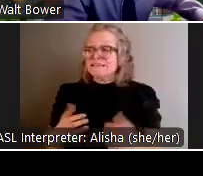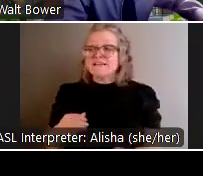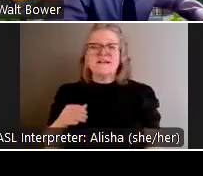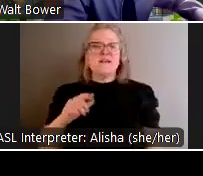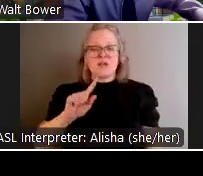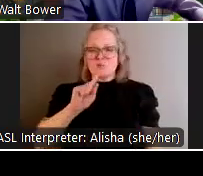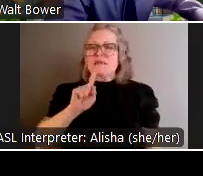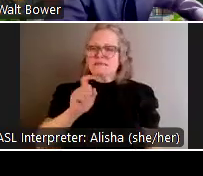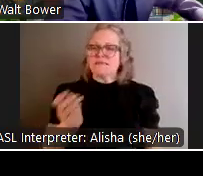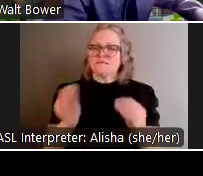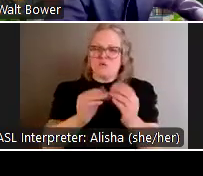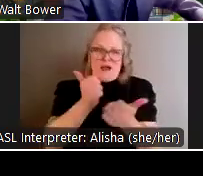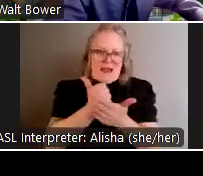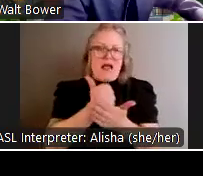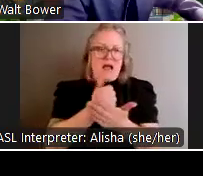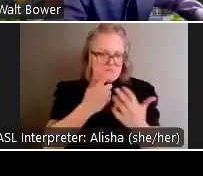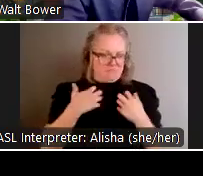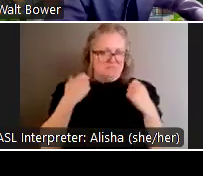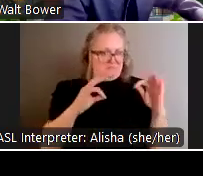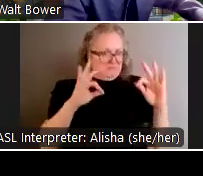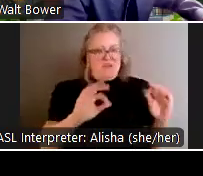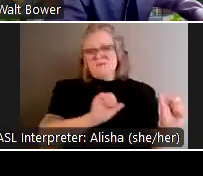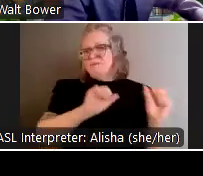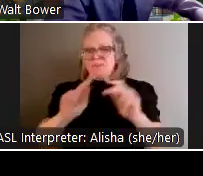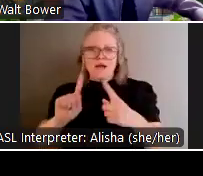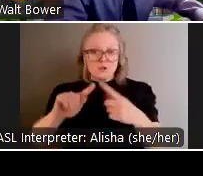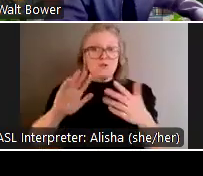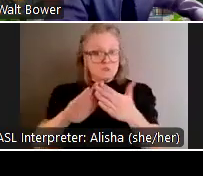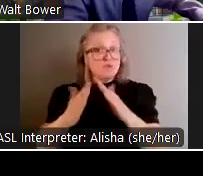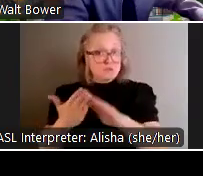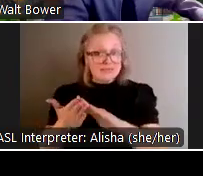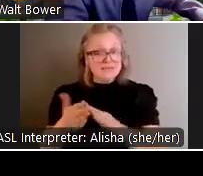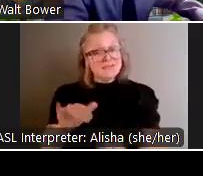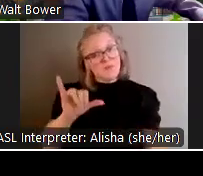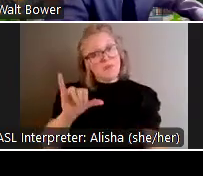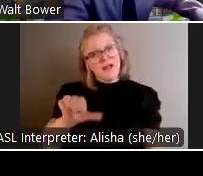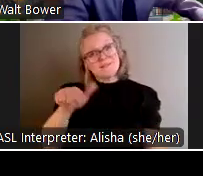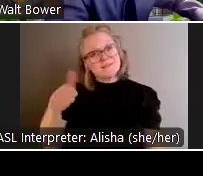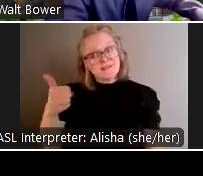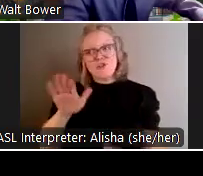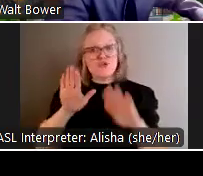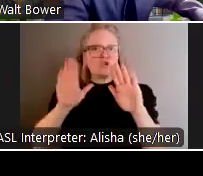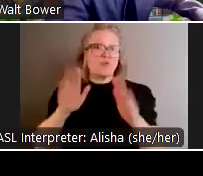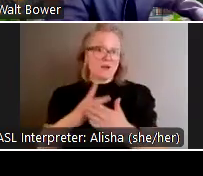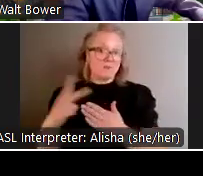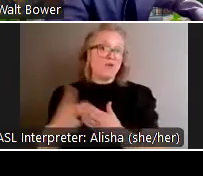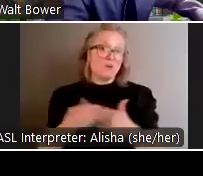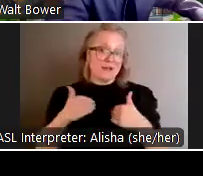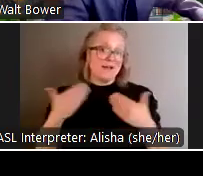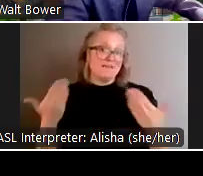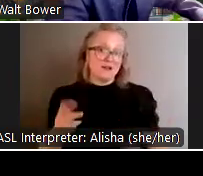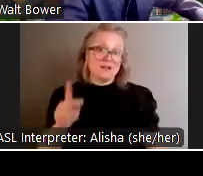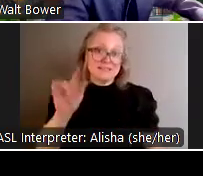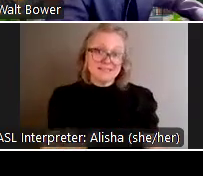need help getting back on their feet and getting into the community. So that is another great program that we have here in Kentucky.